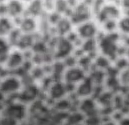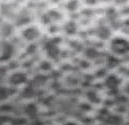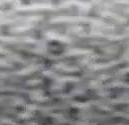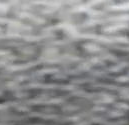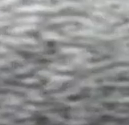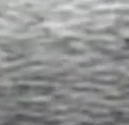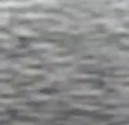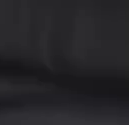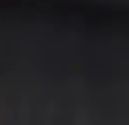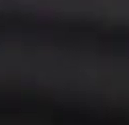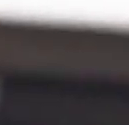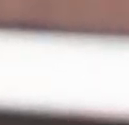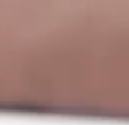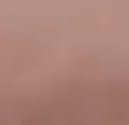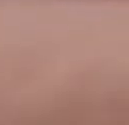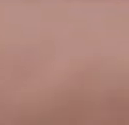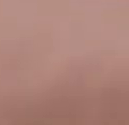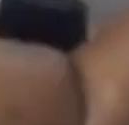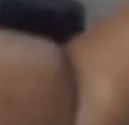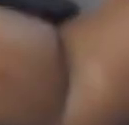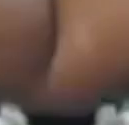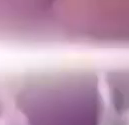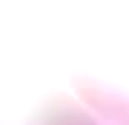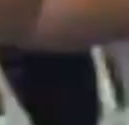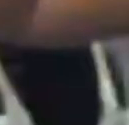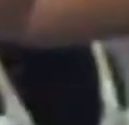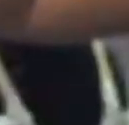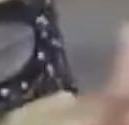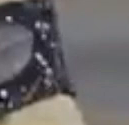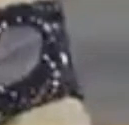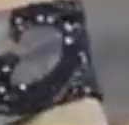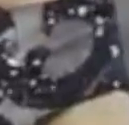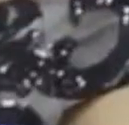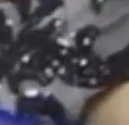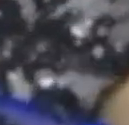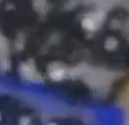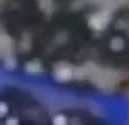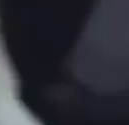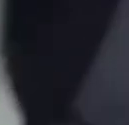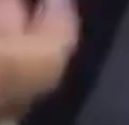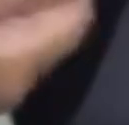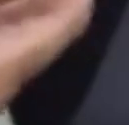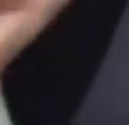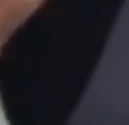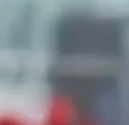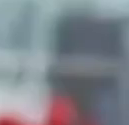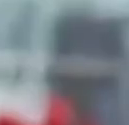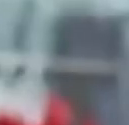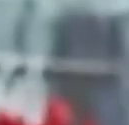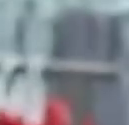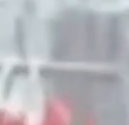neoprenes, upholstery fabrics, men's suiting material, and a whole lot more. Find evening bags, gloves, and rhinestone